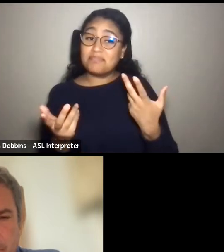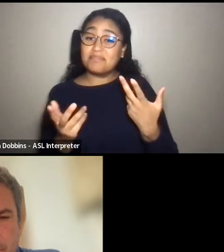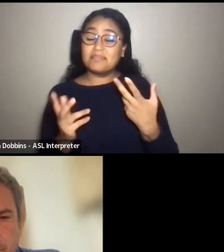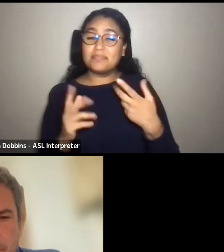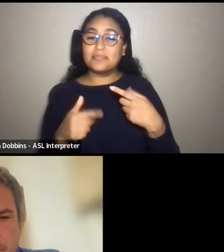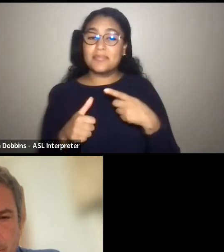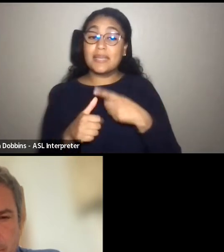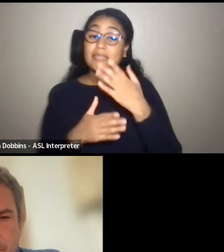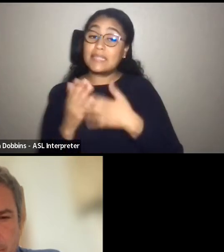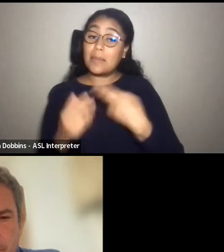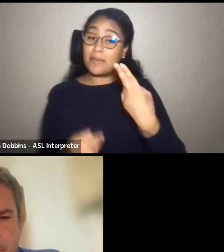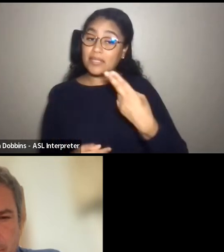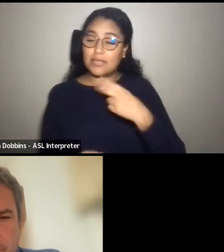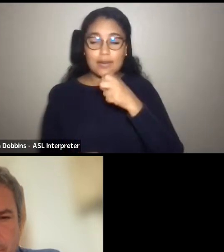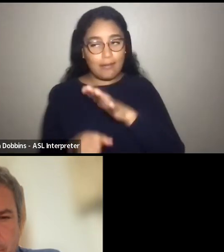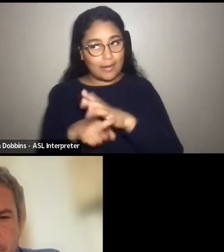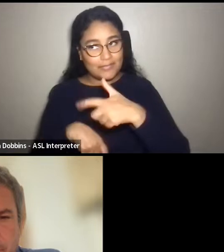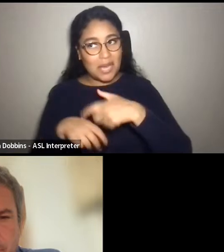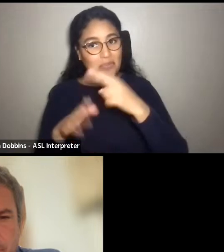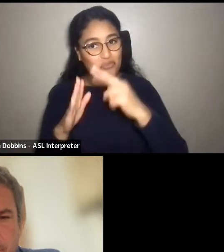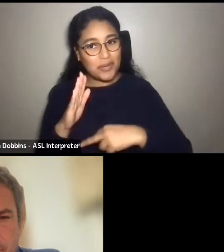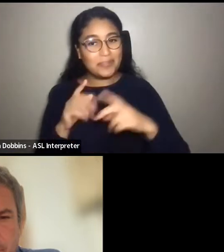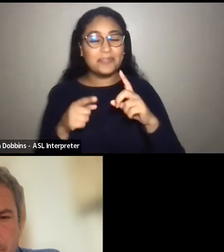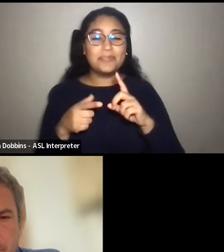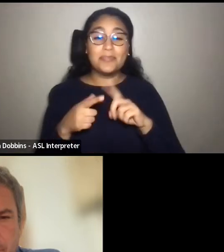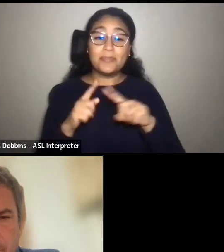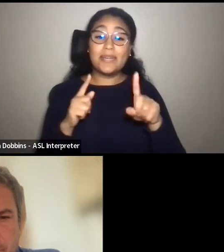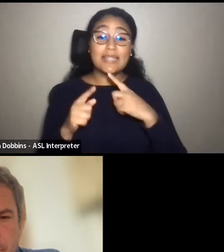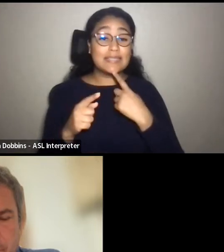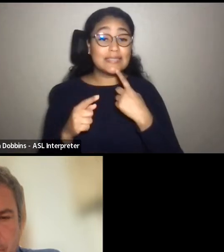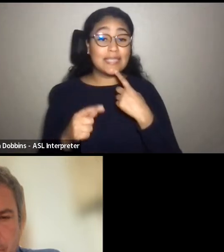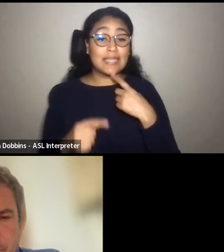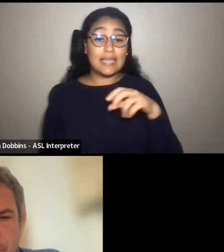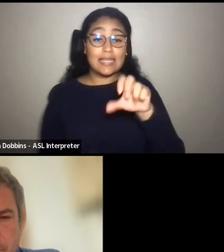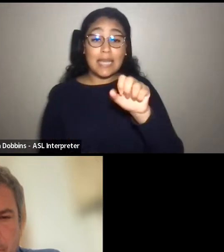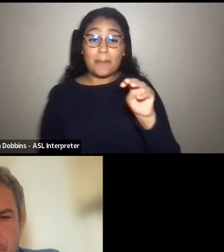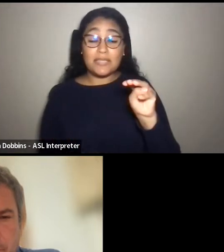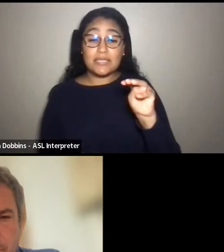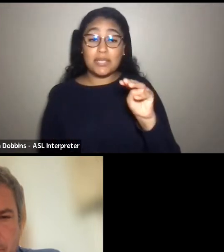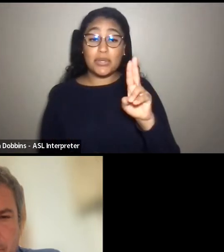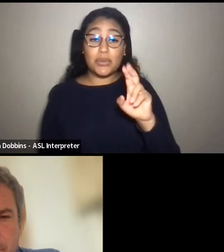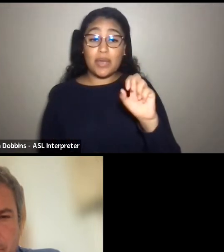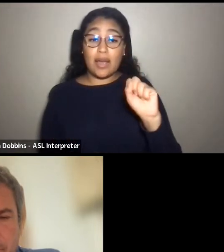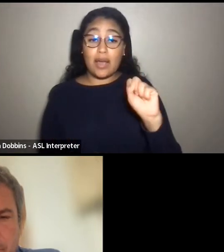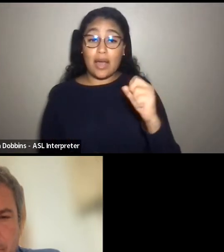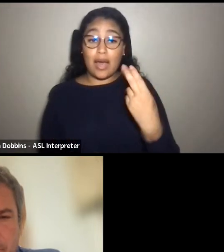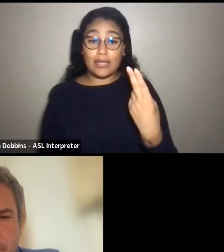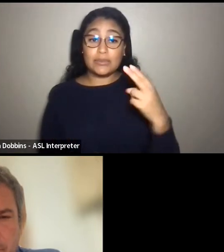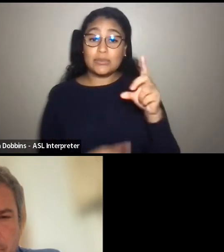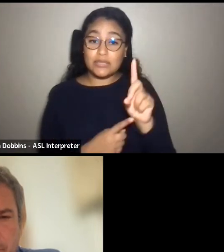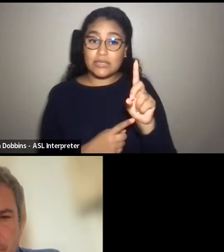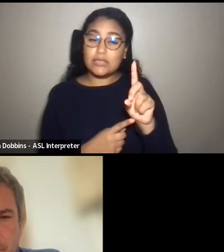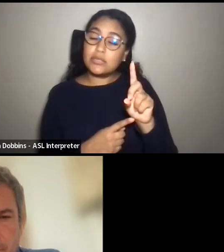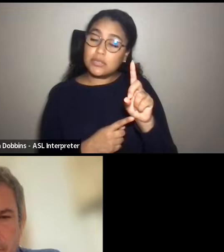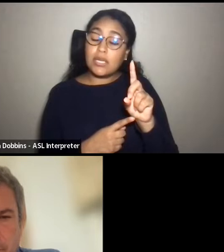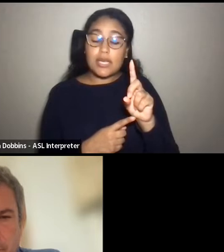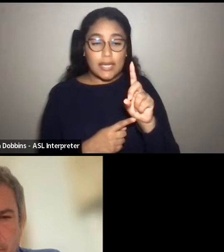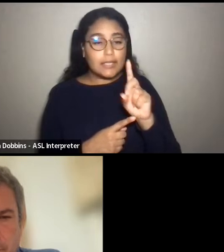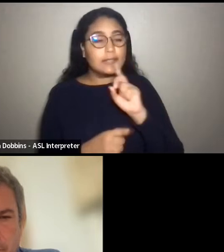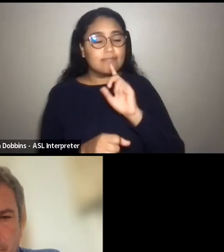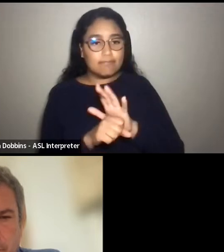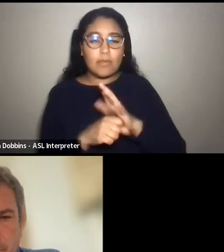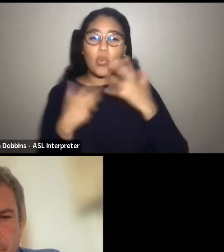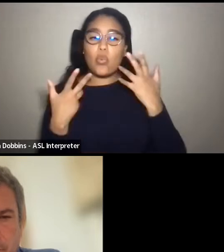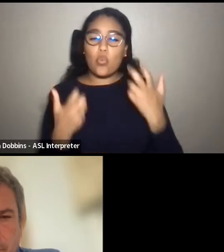some history, which I don't have time to read, but it does say that San Mateo Union High School District is committed to providing a